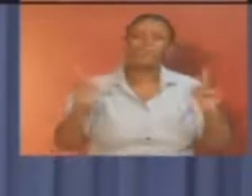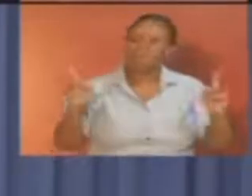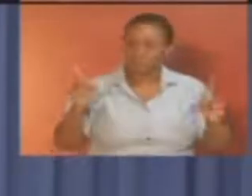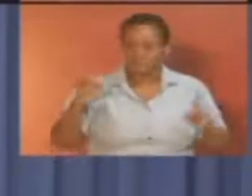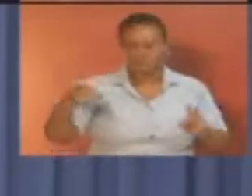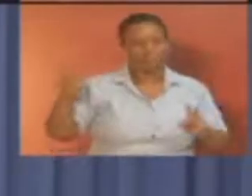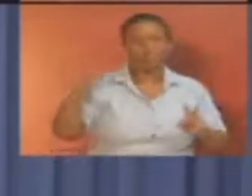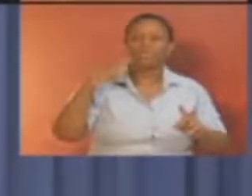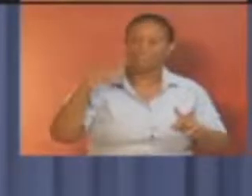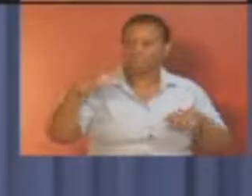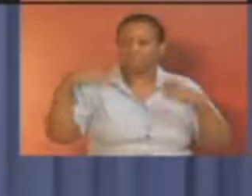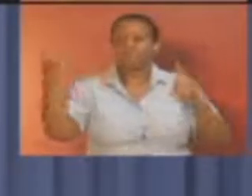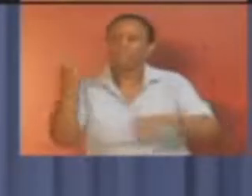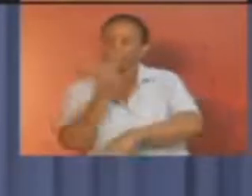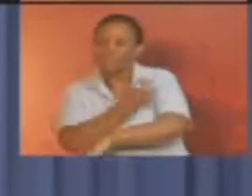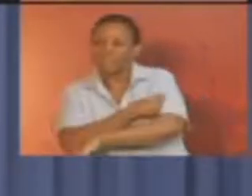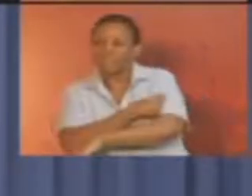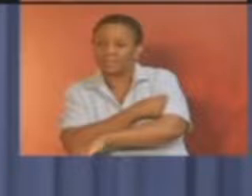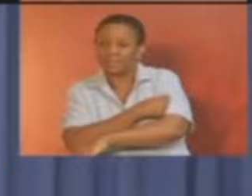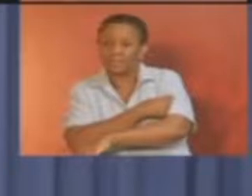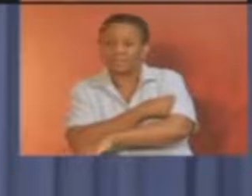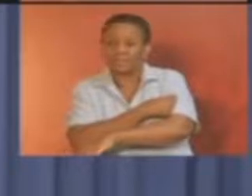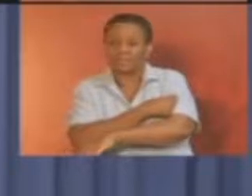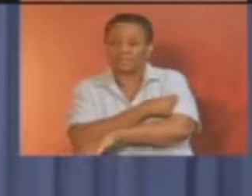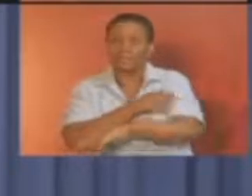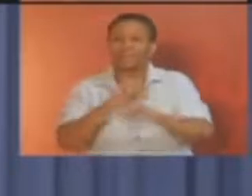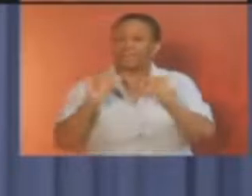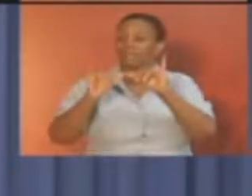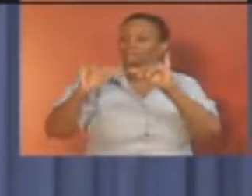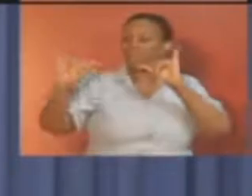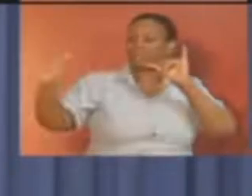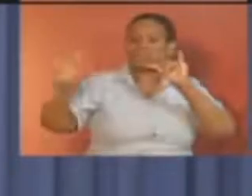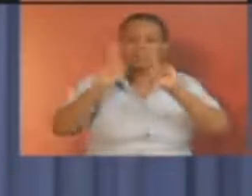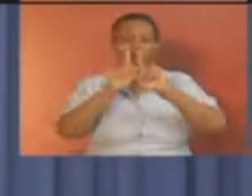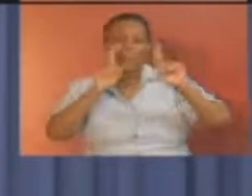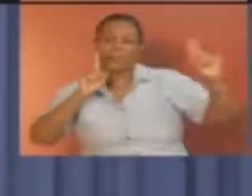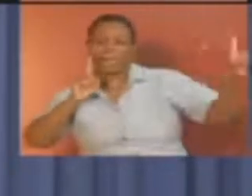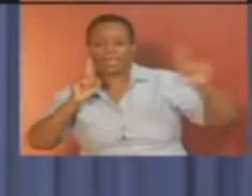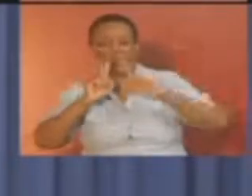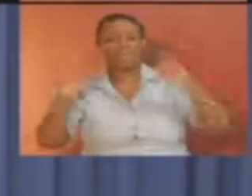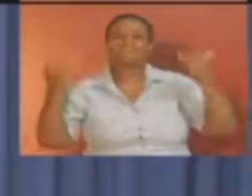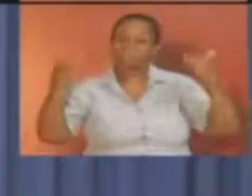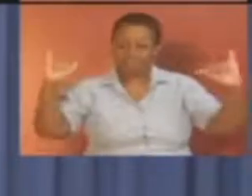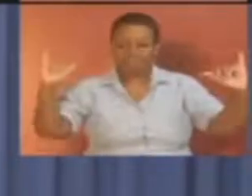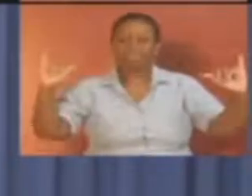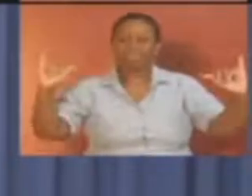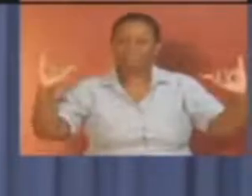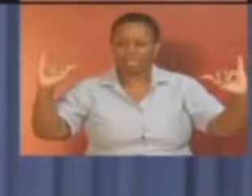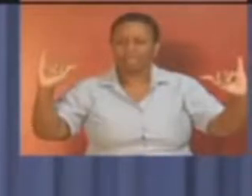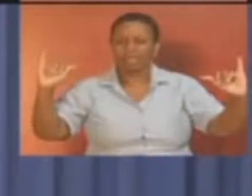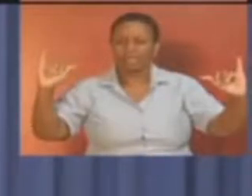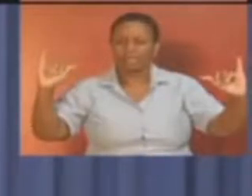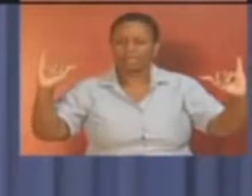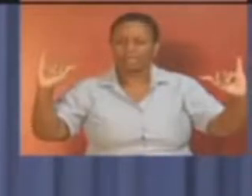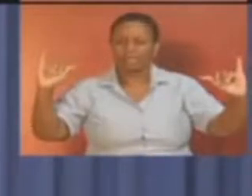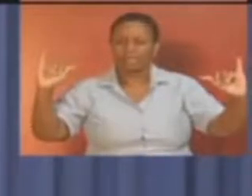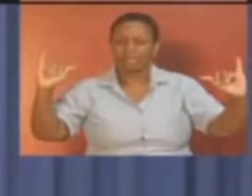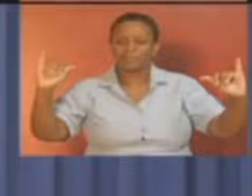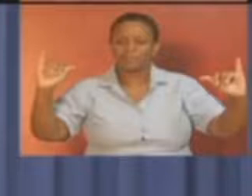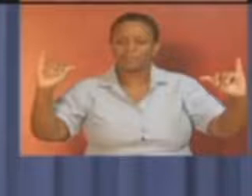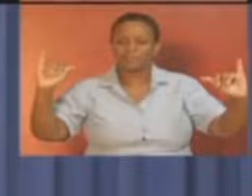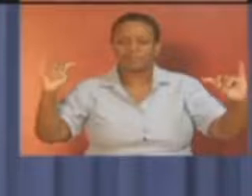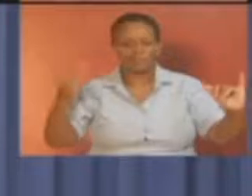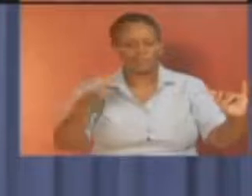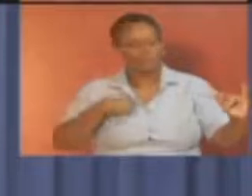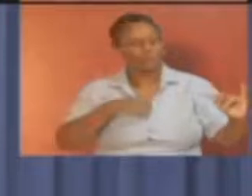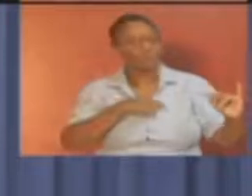to have vaccines for those who want to be vaccinated and those to be encouraged. We can now aggressively promote the vaccination program a bit more because we